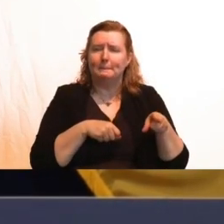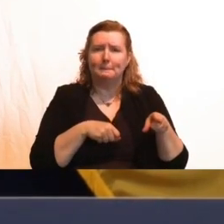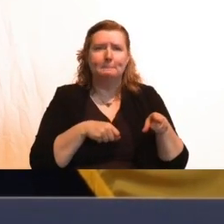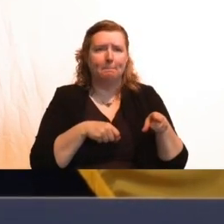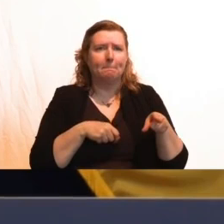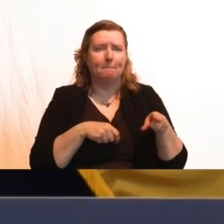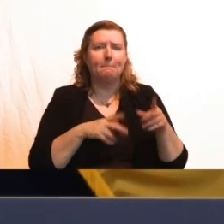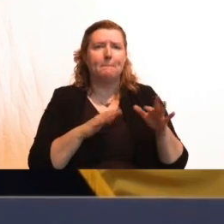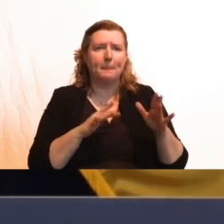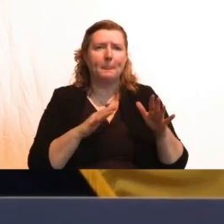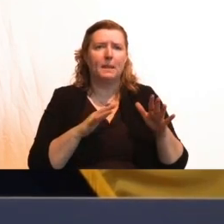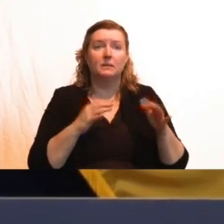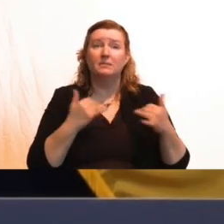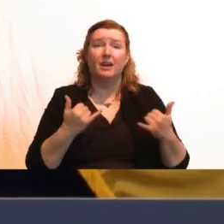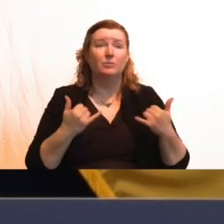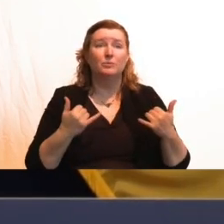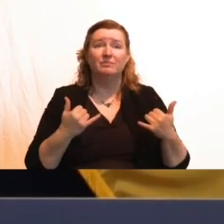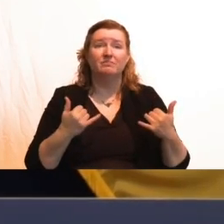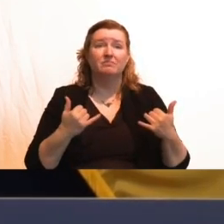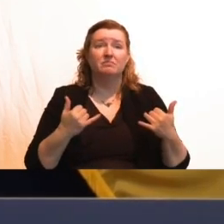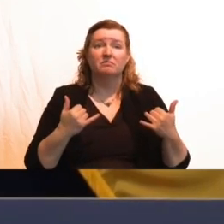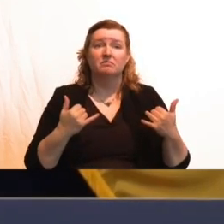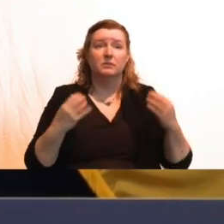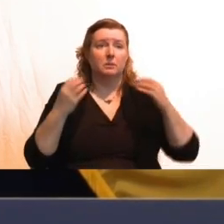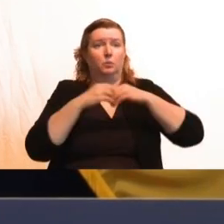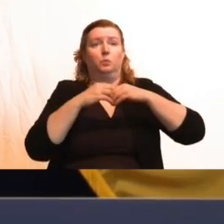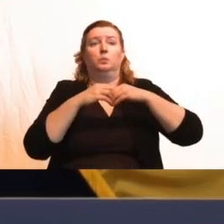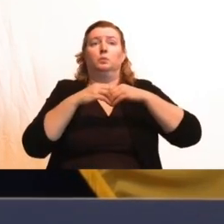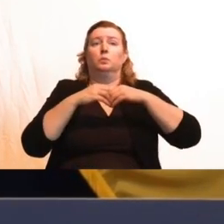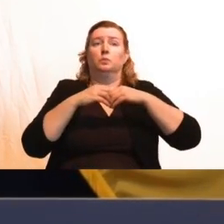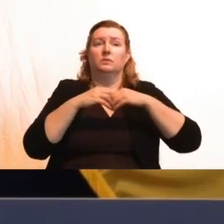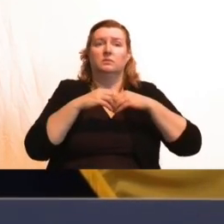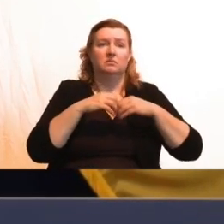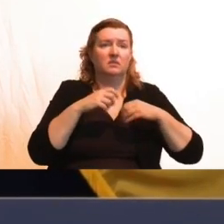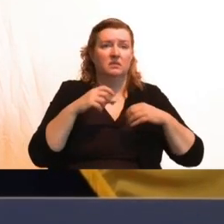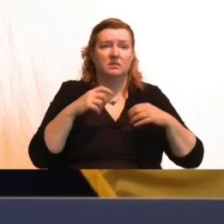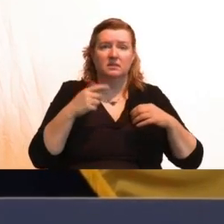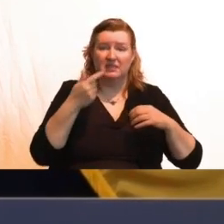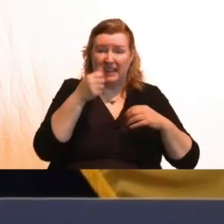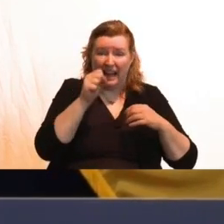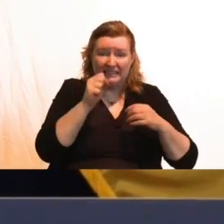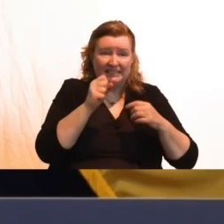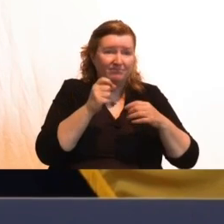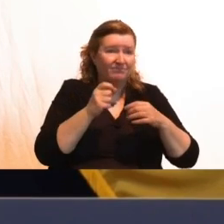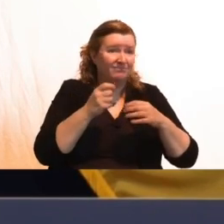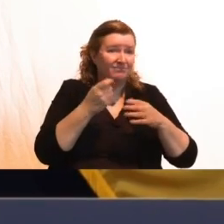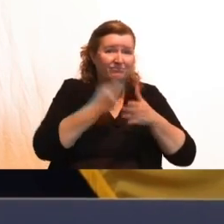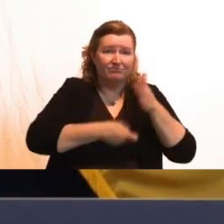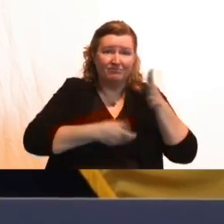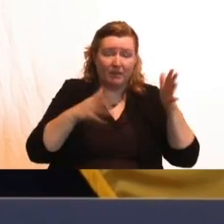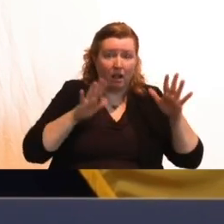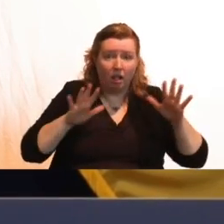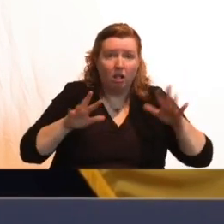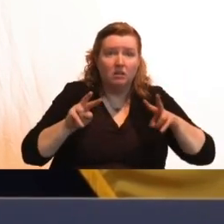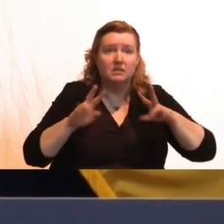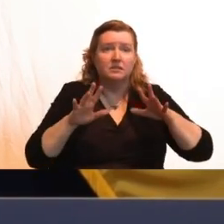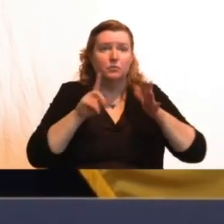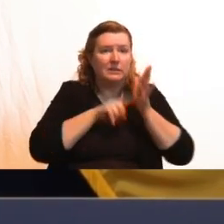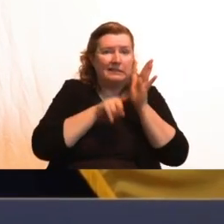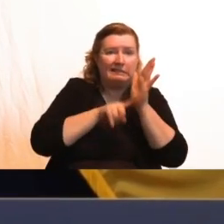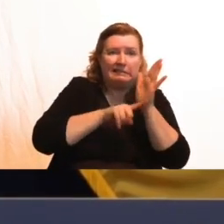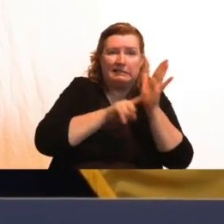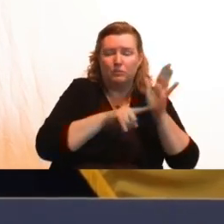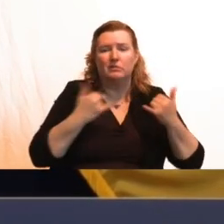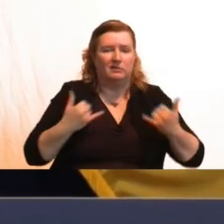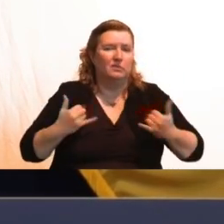challenge, and we're kicking the tires across the board on that. I'm told that's Katie, but I can barely see you. Hi, Katie. Hi, Jim. Has New